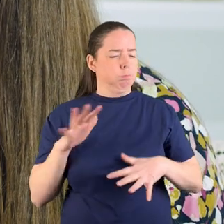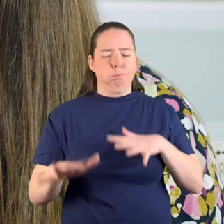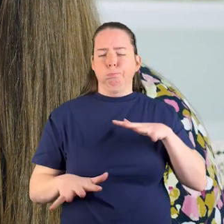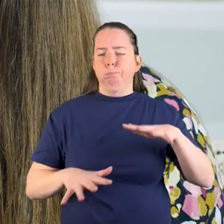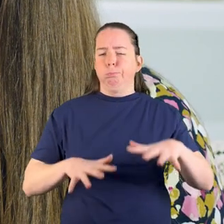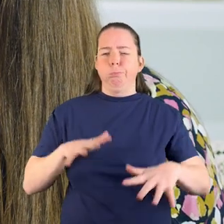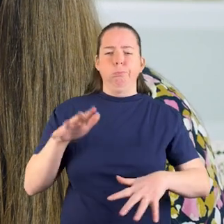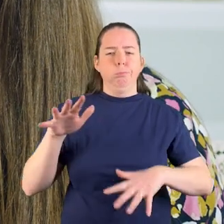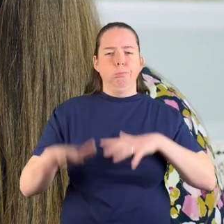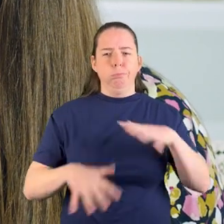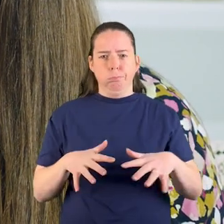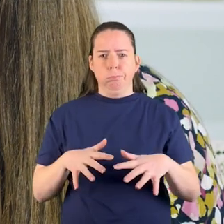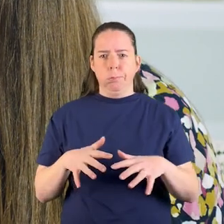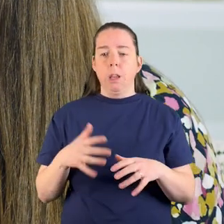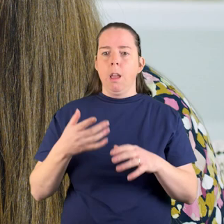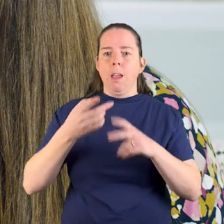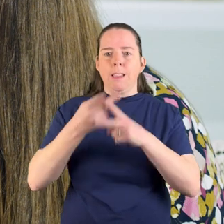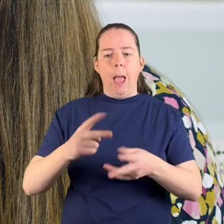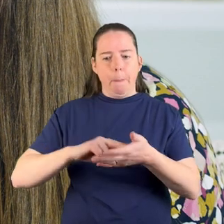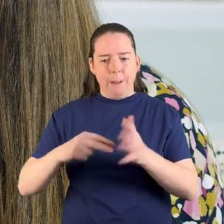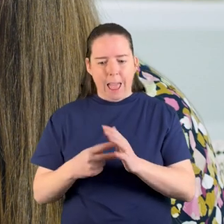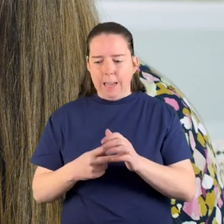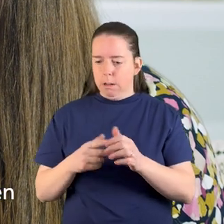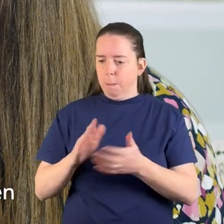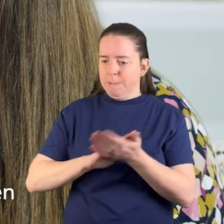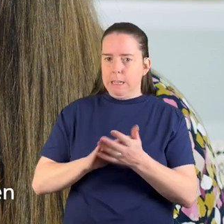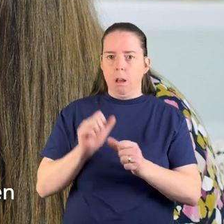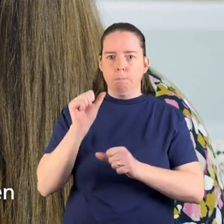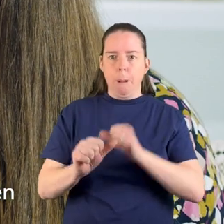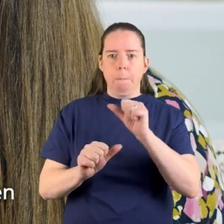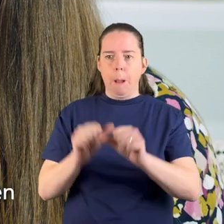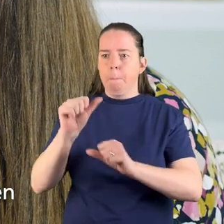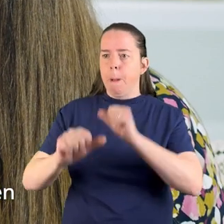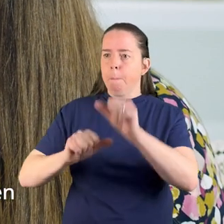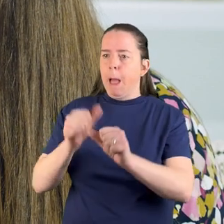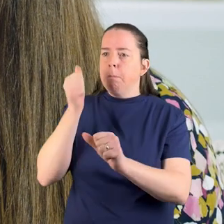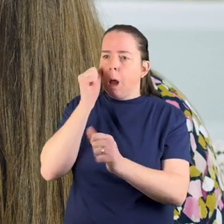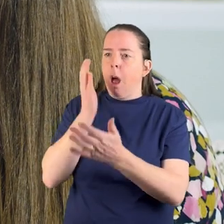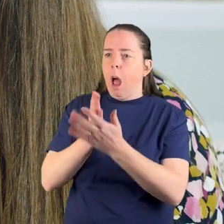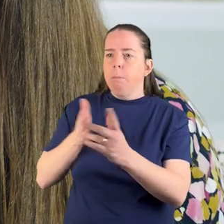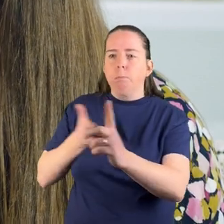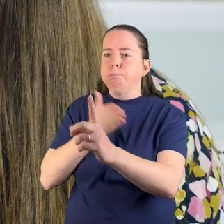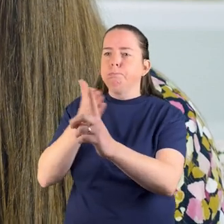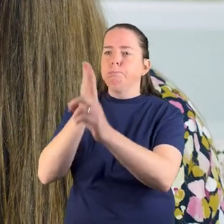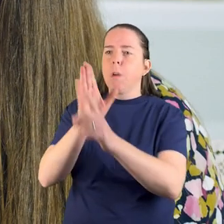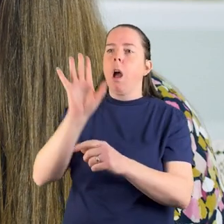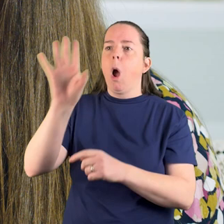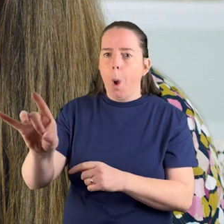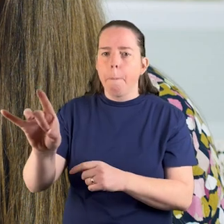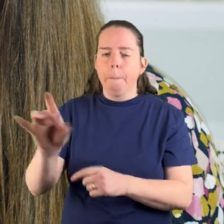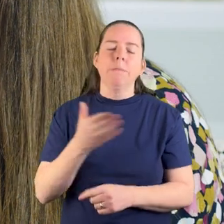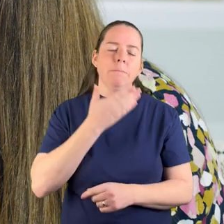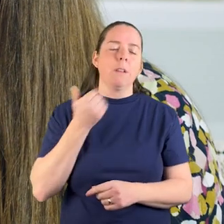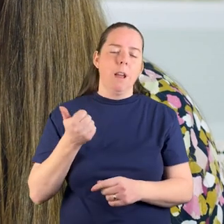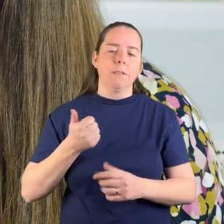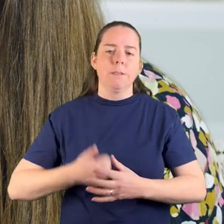bit out of control. So having that care plan in place and knowing that there's steps being taken to get you home again is